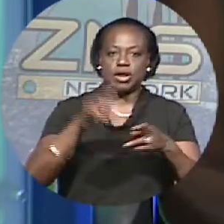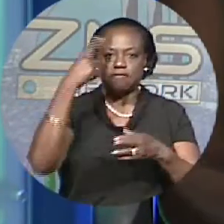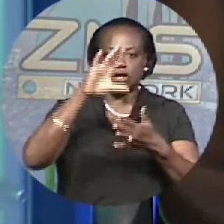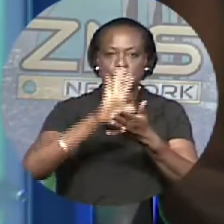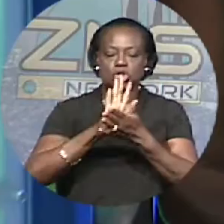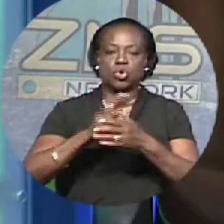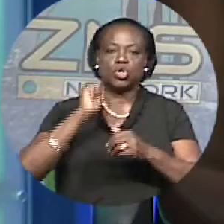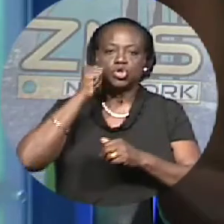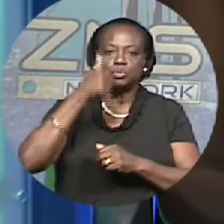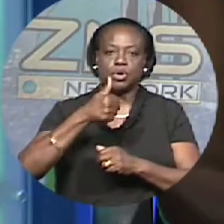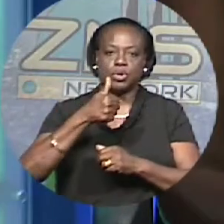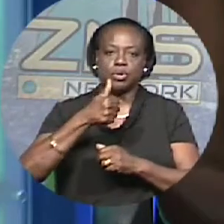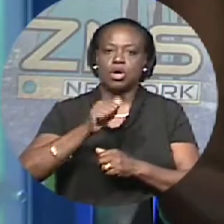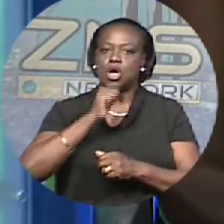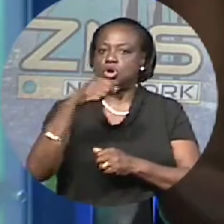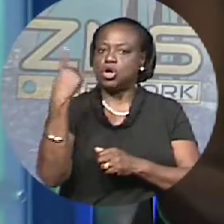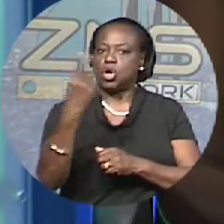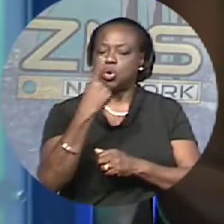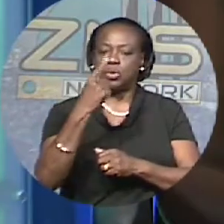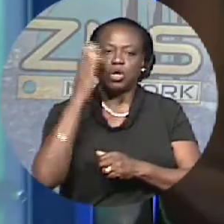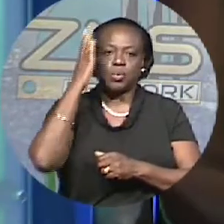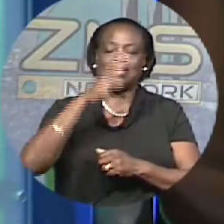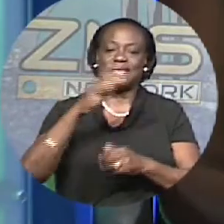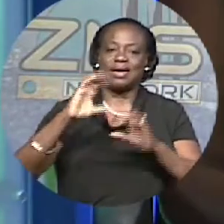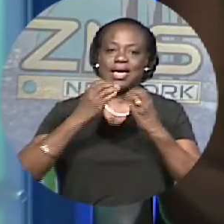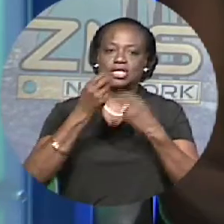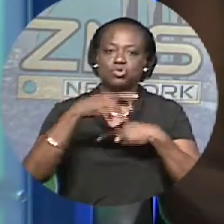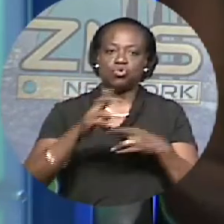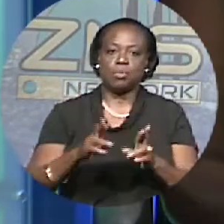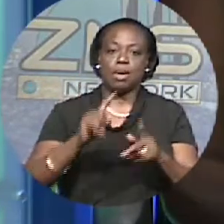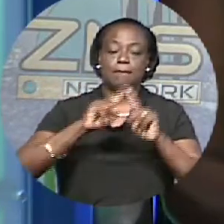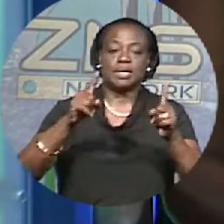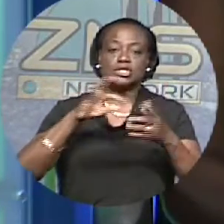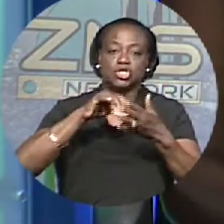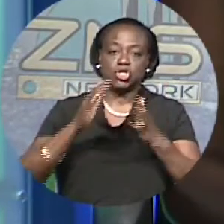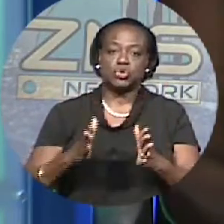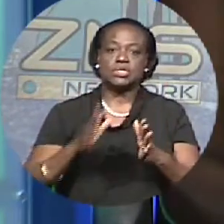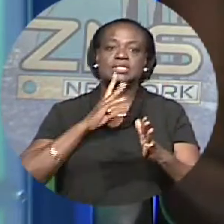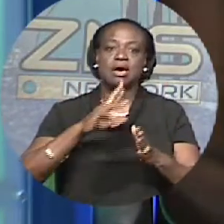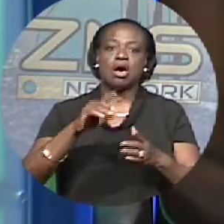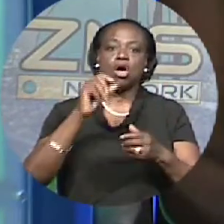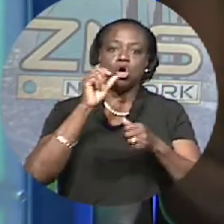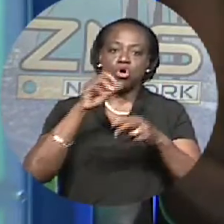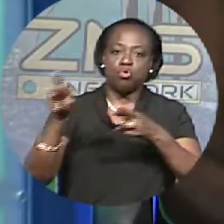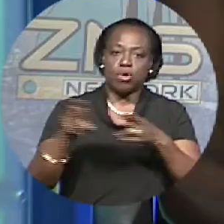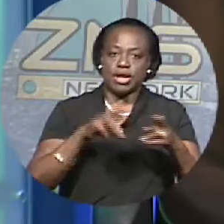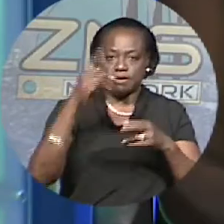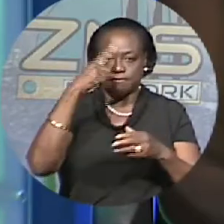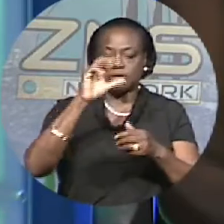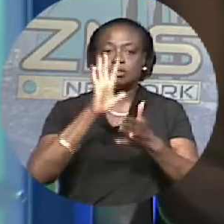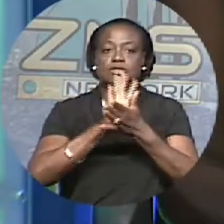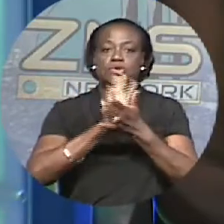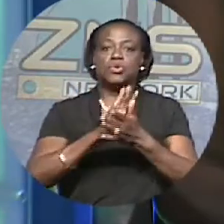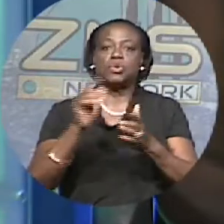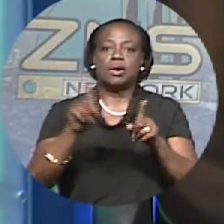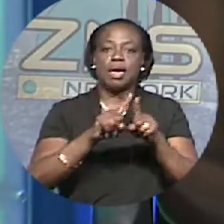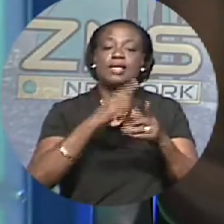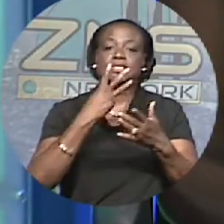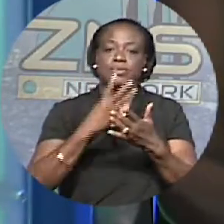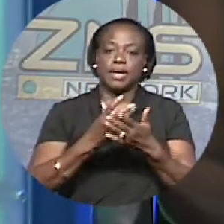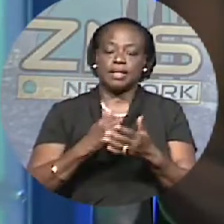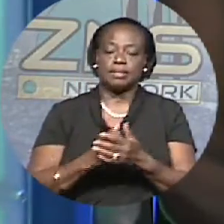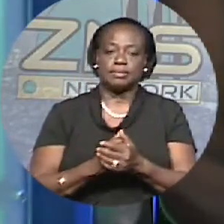not only will the classrooms be ready, students are too. Some of them we spoke with are very excited for the beginning of another educational